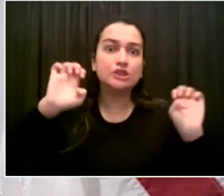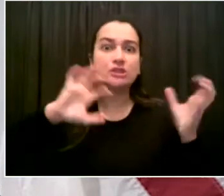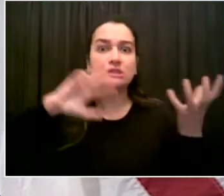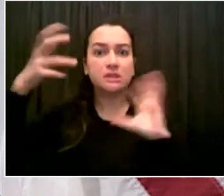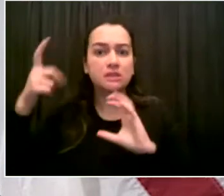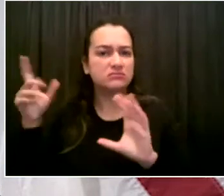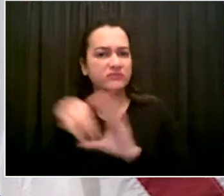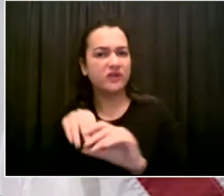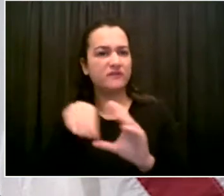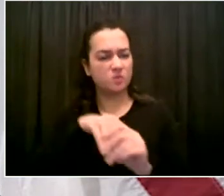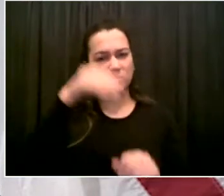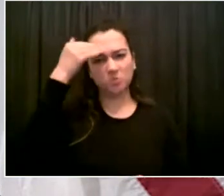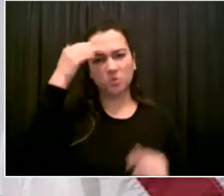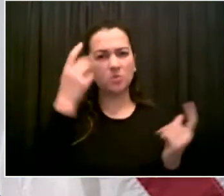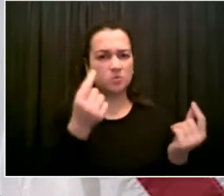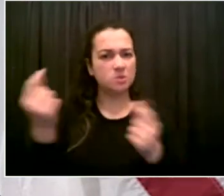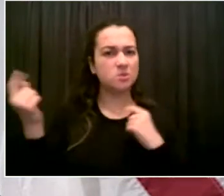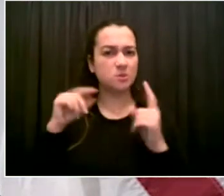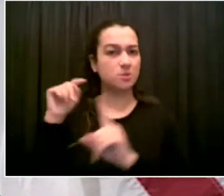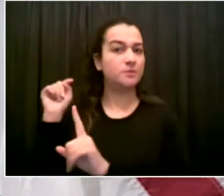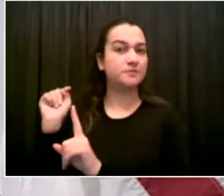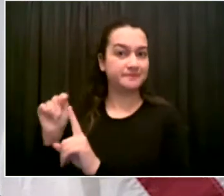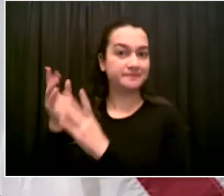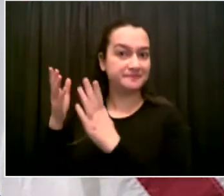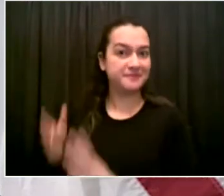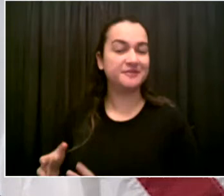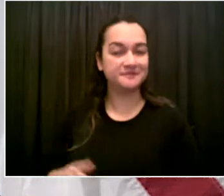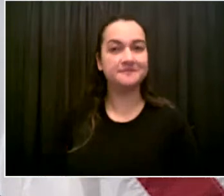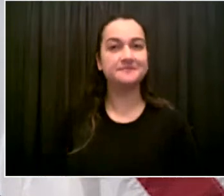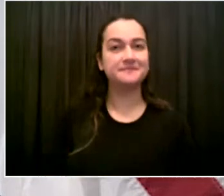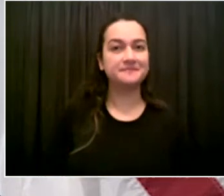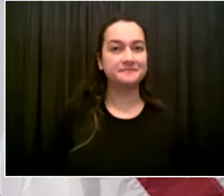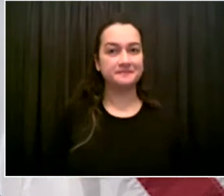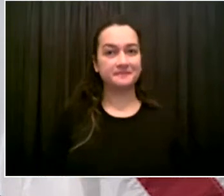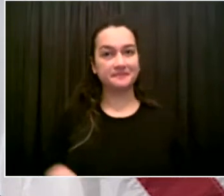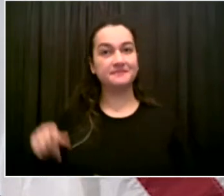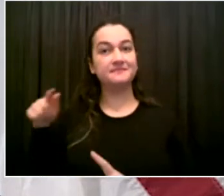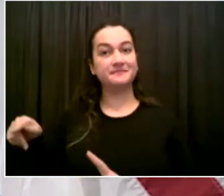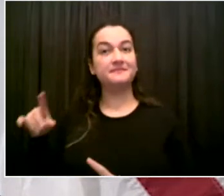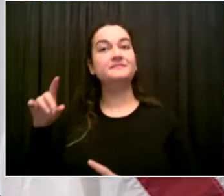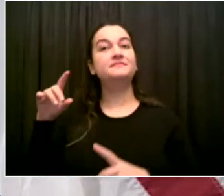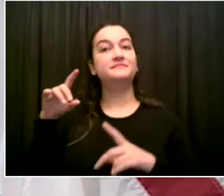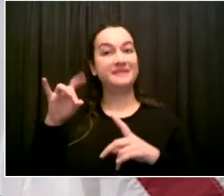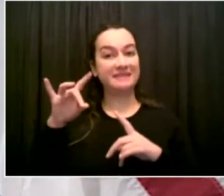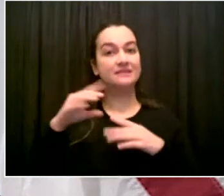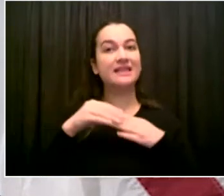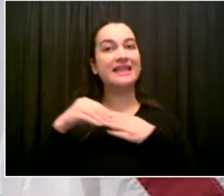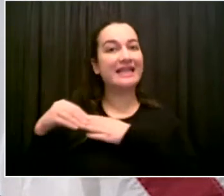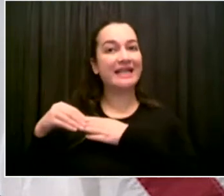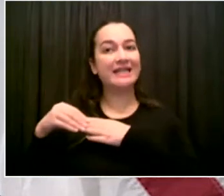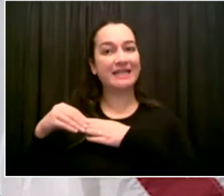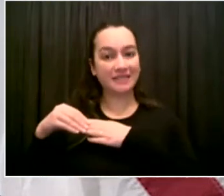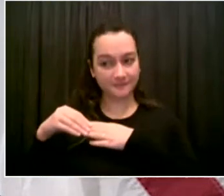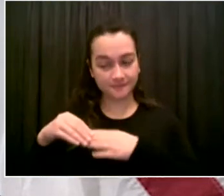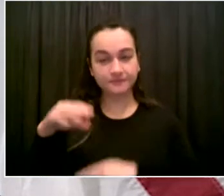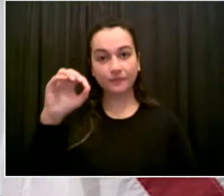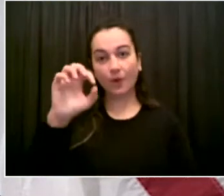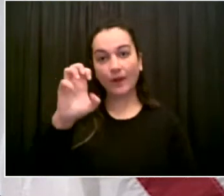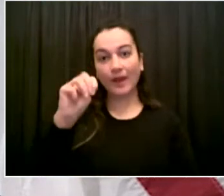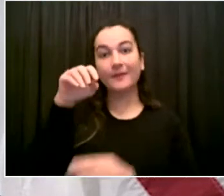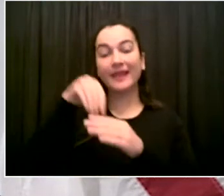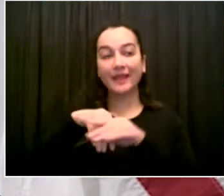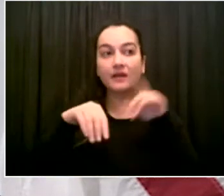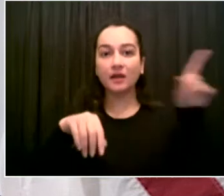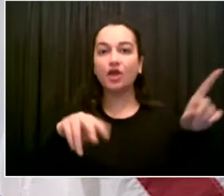host of challenges on a statewide level as well. He brings experience and wisdom and a